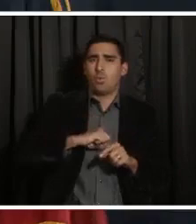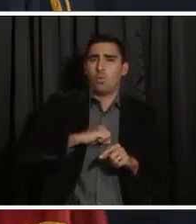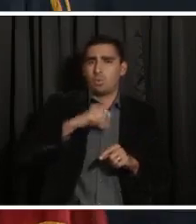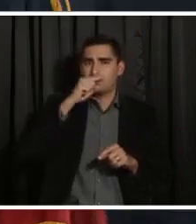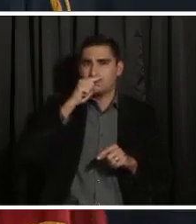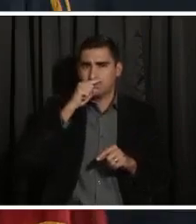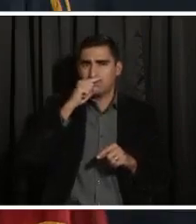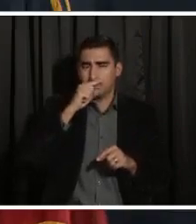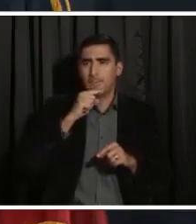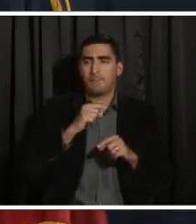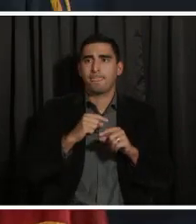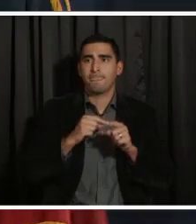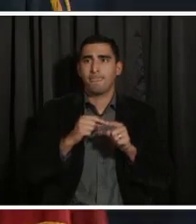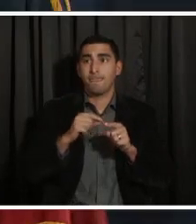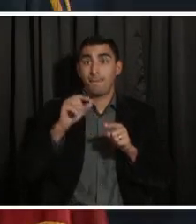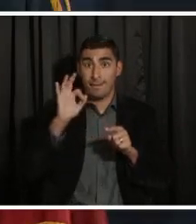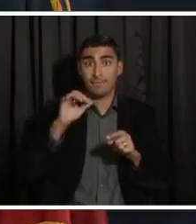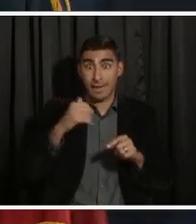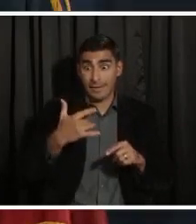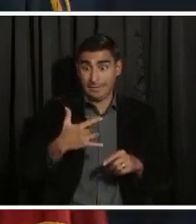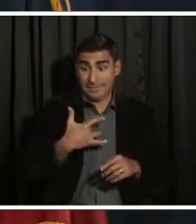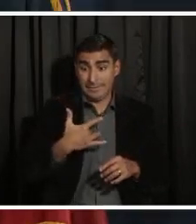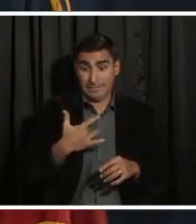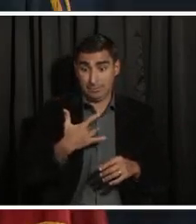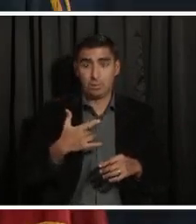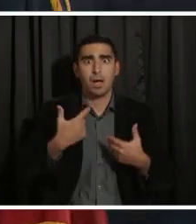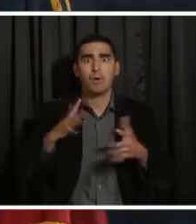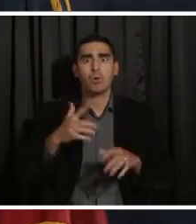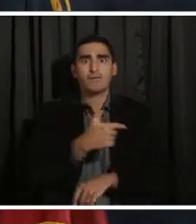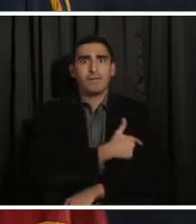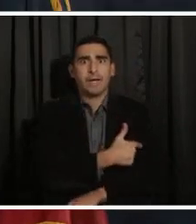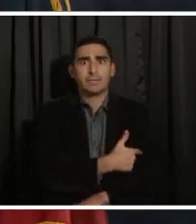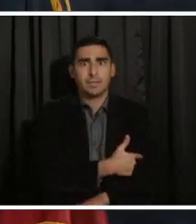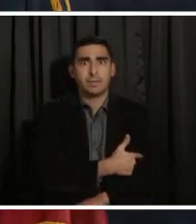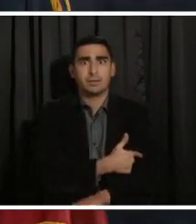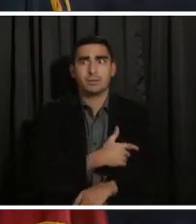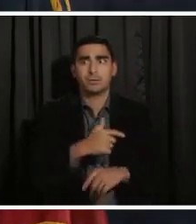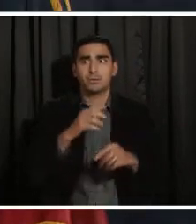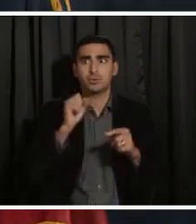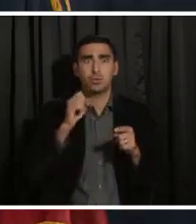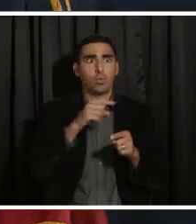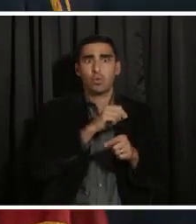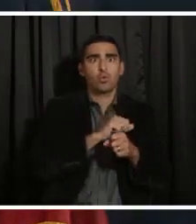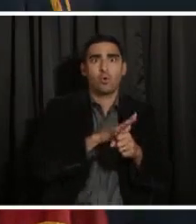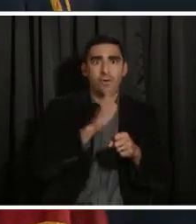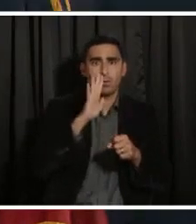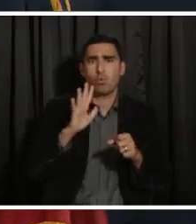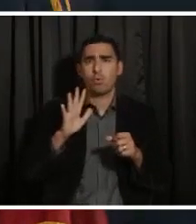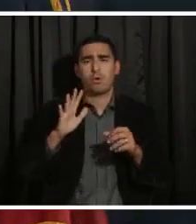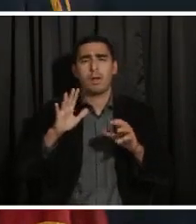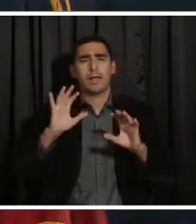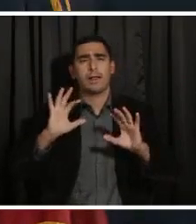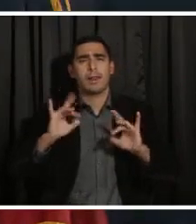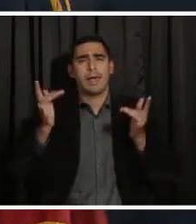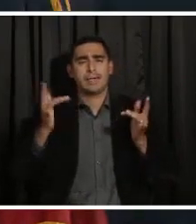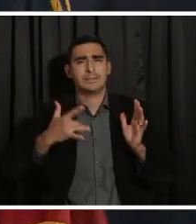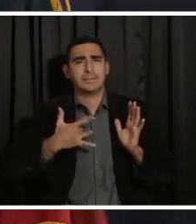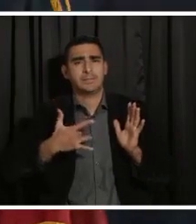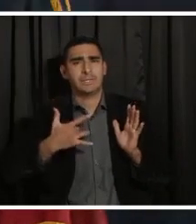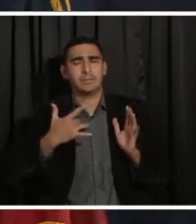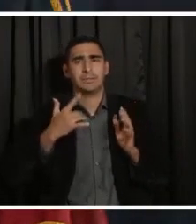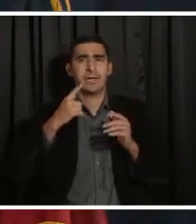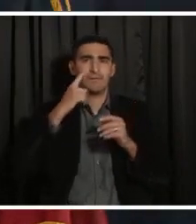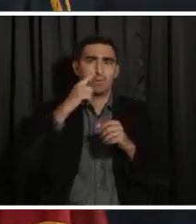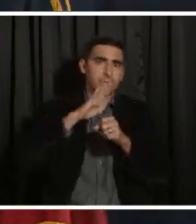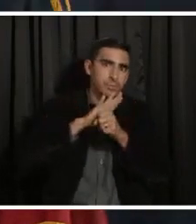to identify that, because if I had those symptoms, I'm vaccinated. COVID would probably present as very minor symptoms. I'd probably just have, a stuffed nose